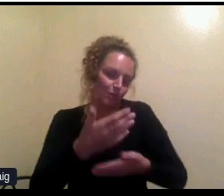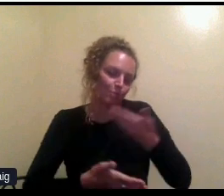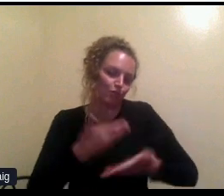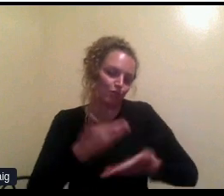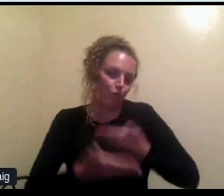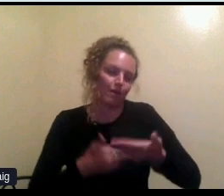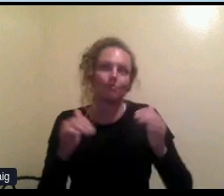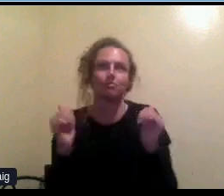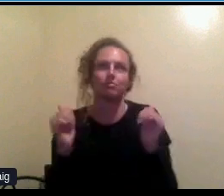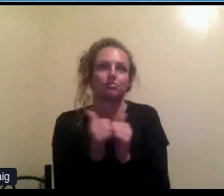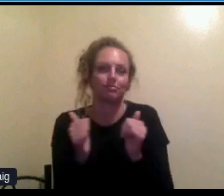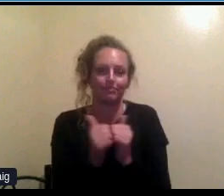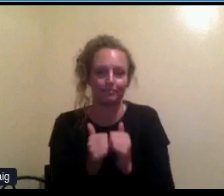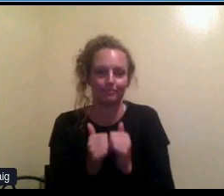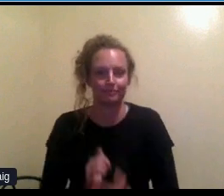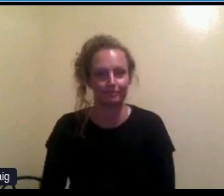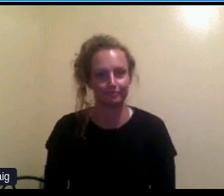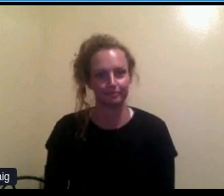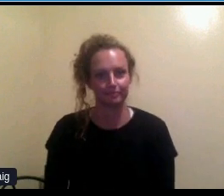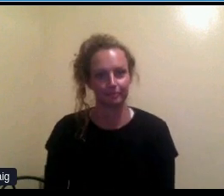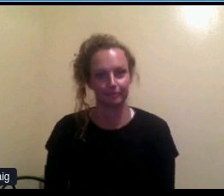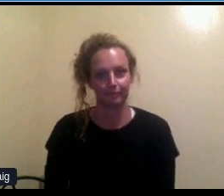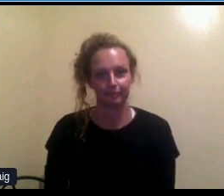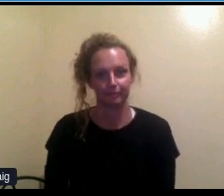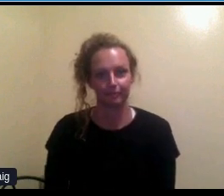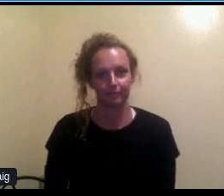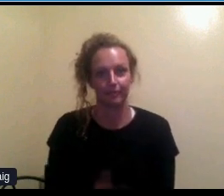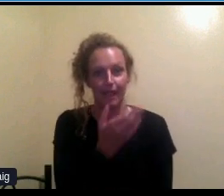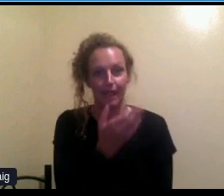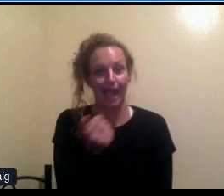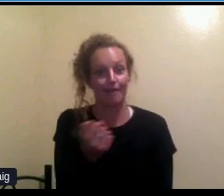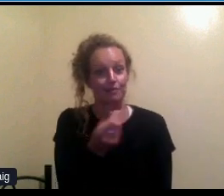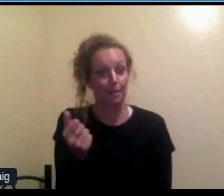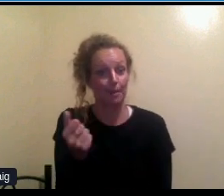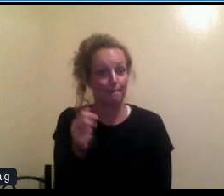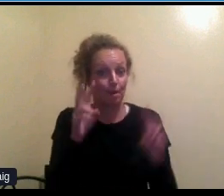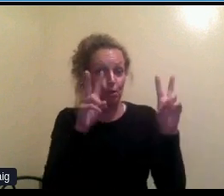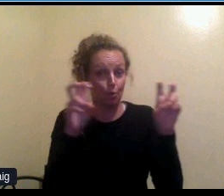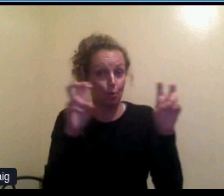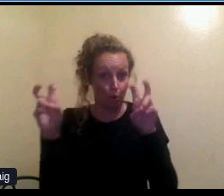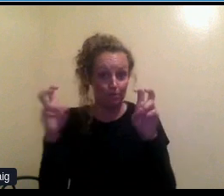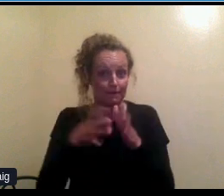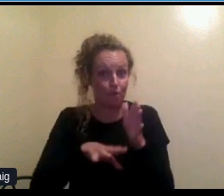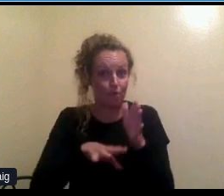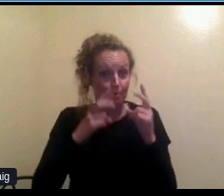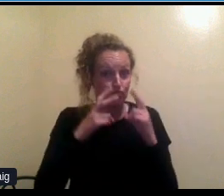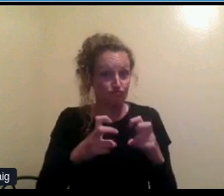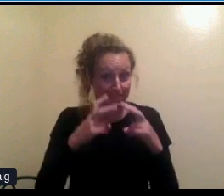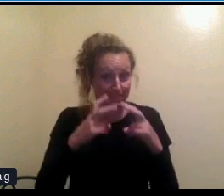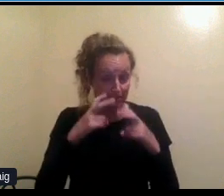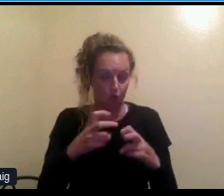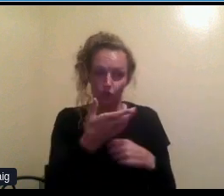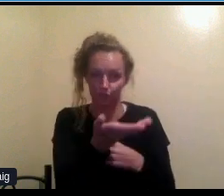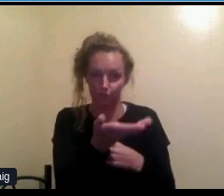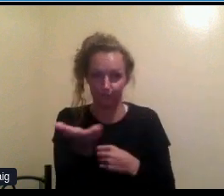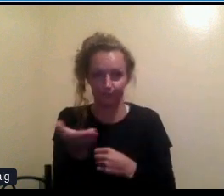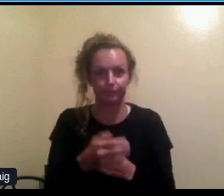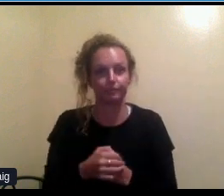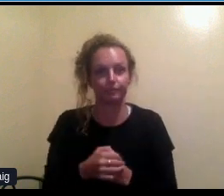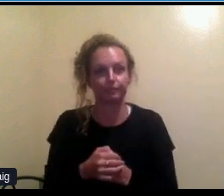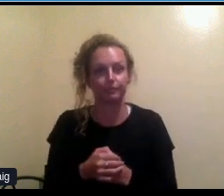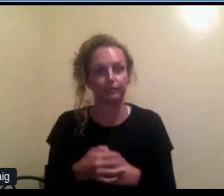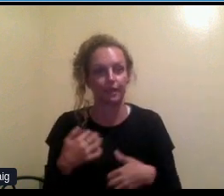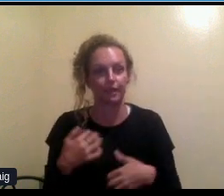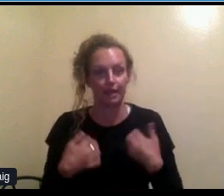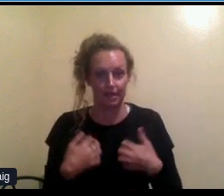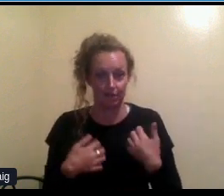that. We've got a few quotations that came out from our research as well, covering try before you buy. And these are really interesting. So let